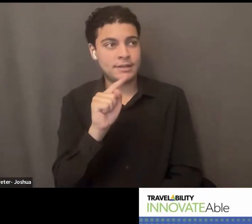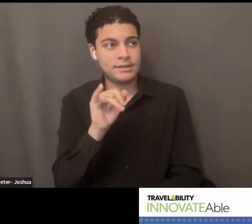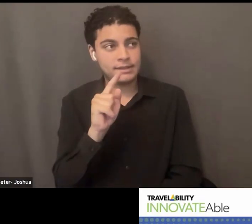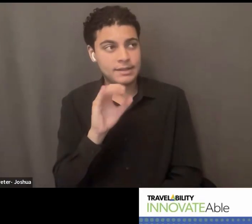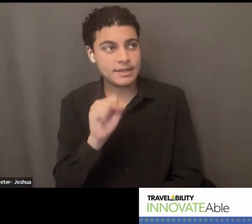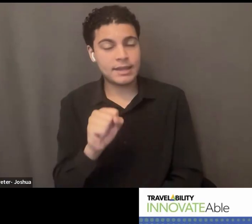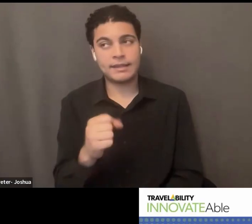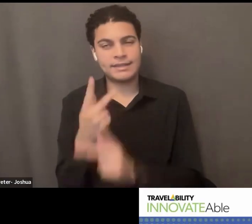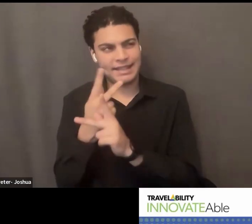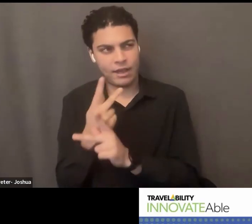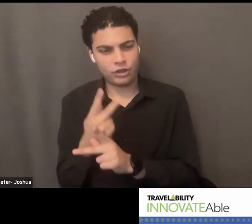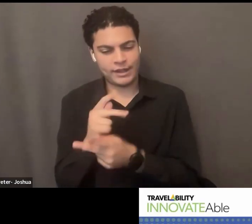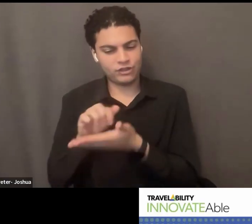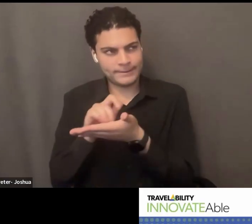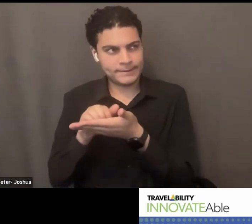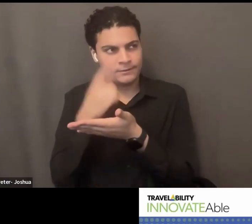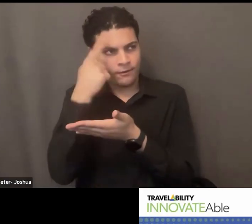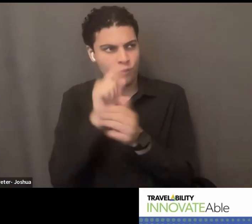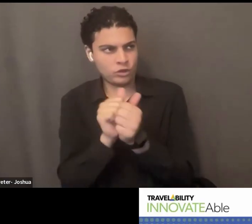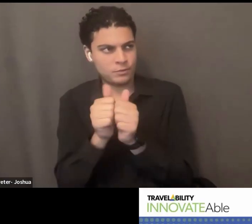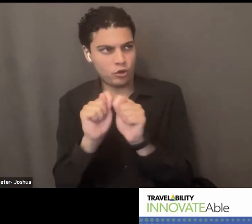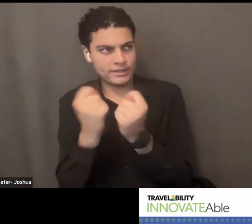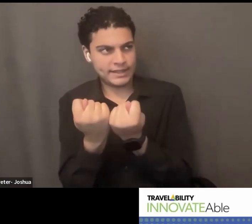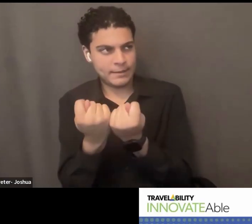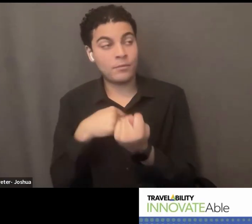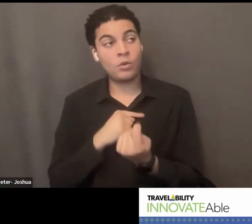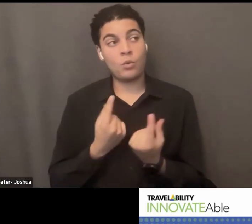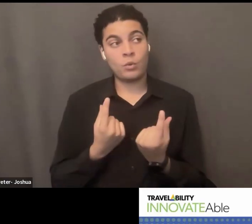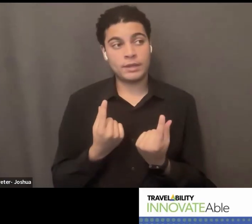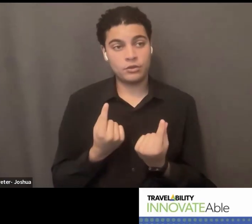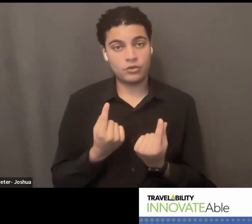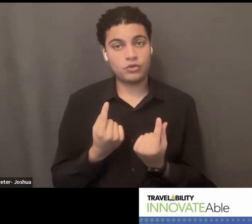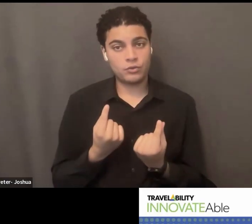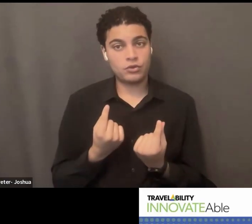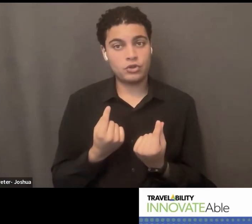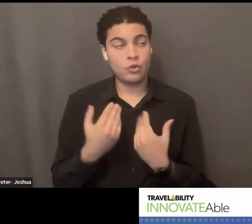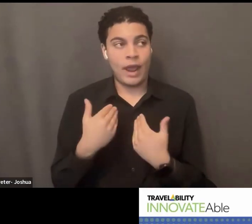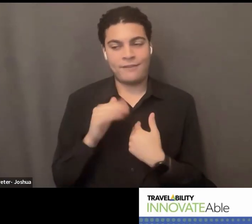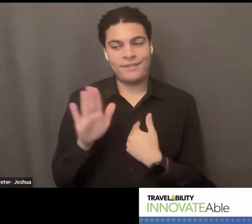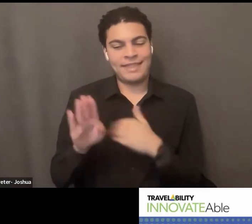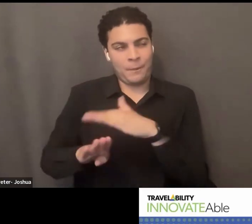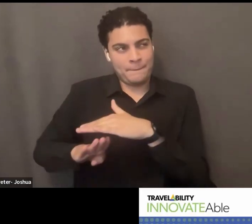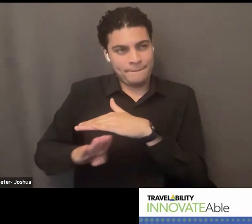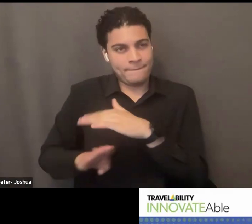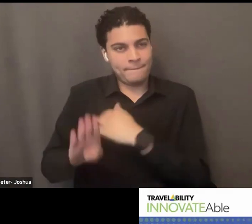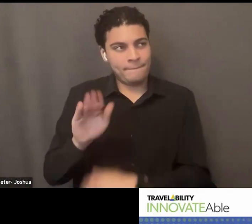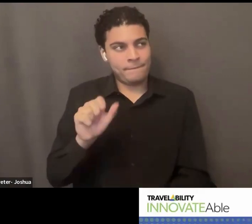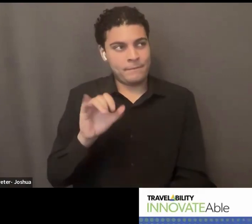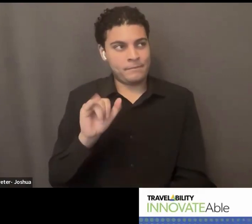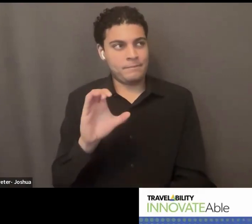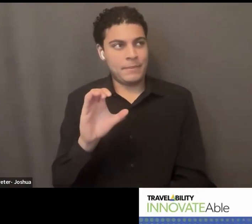team. We actually just take very the basic data that they have for the ball tracking